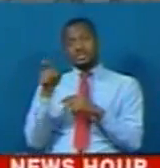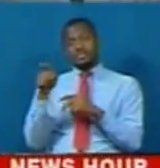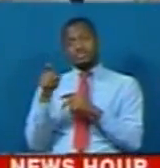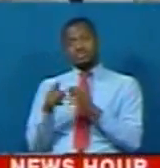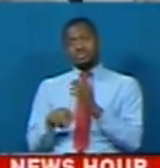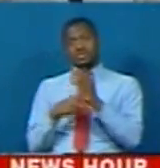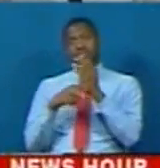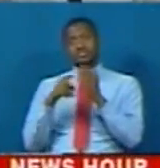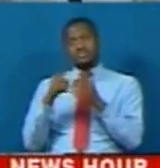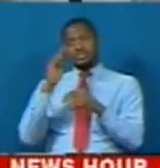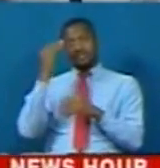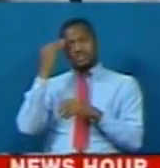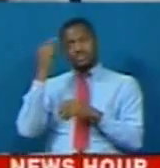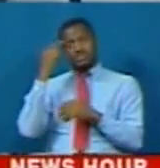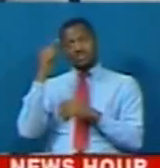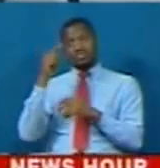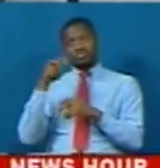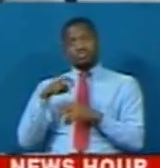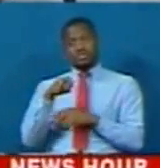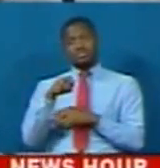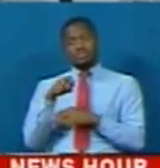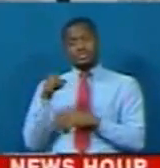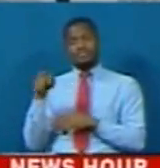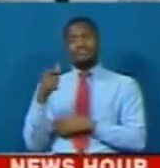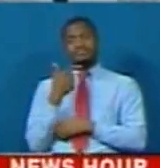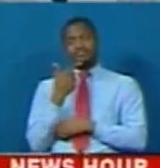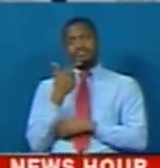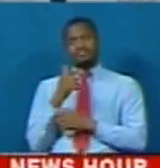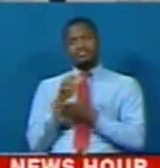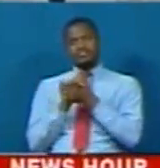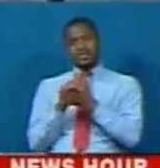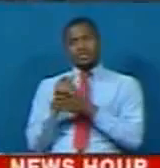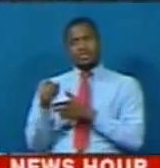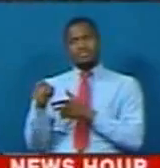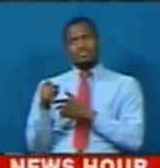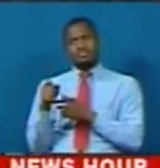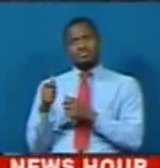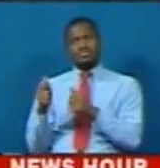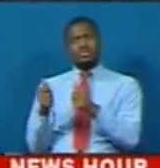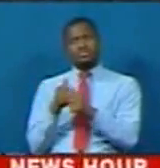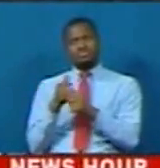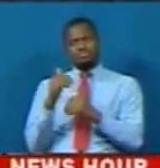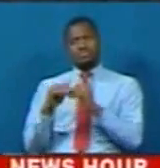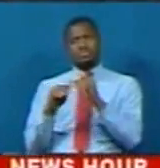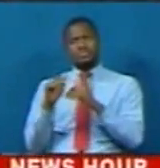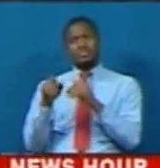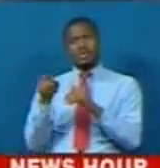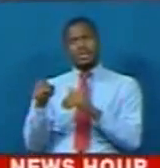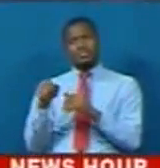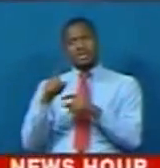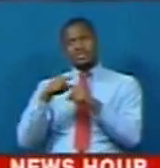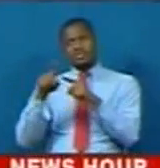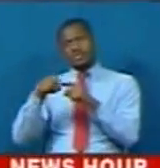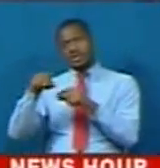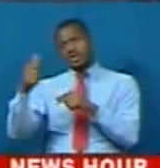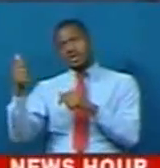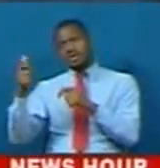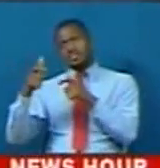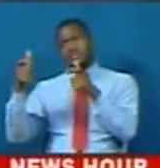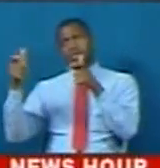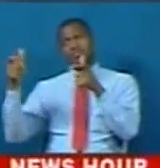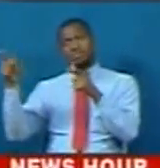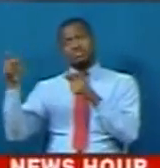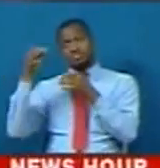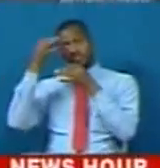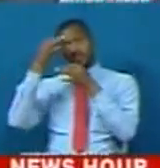the Deputy Minister for Transport, Mr. Titus Glover, asked Ashok Leyland to follow the steps of other automobile